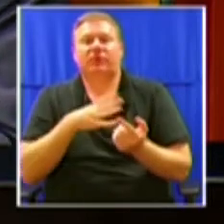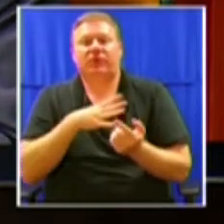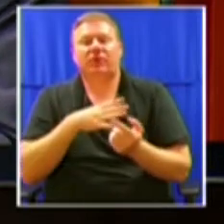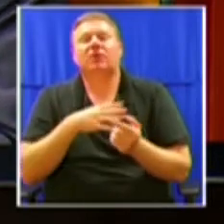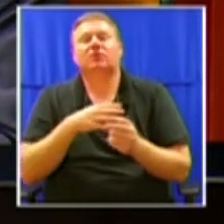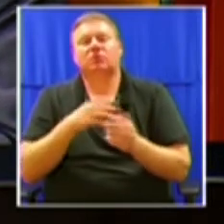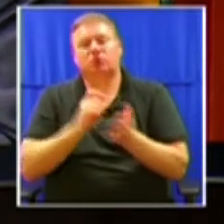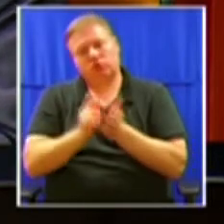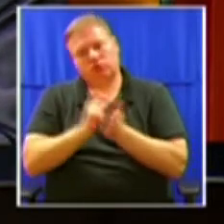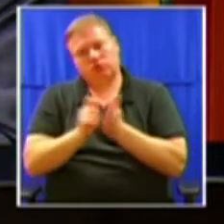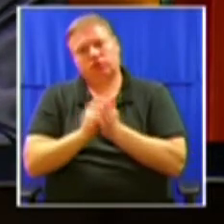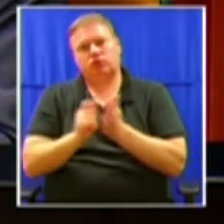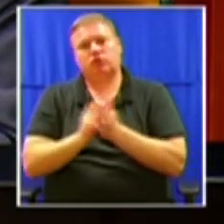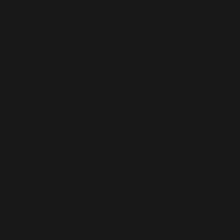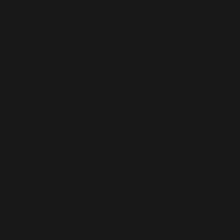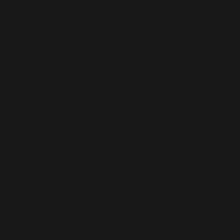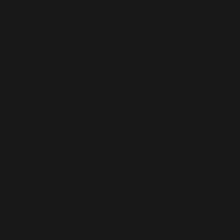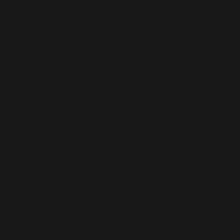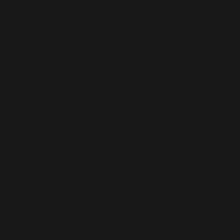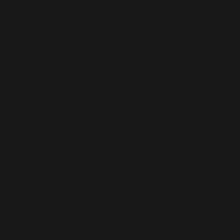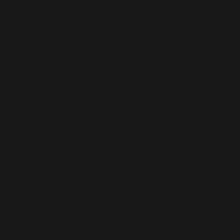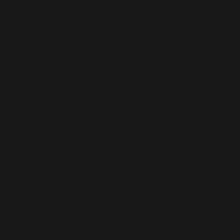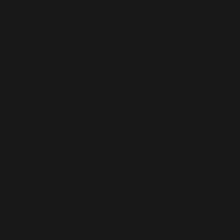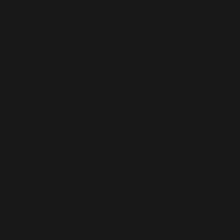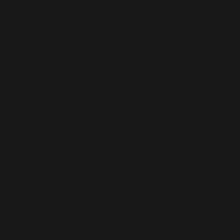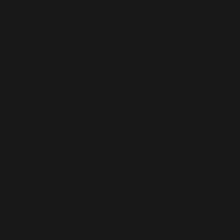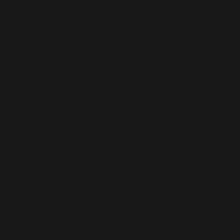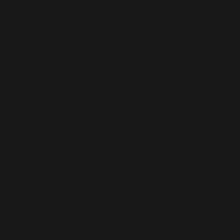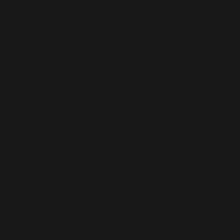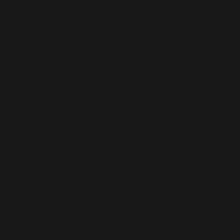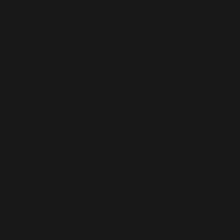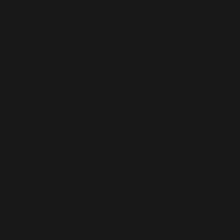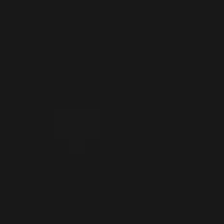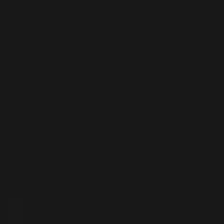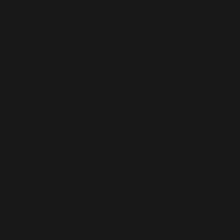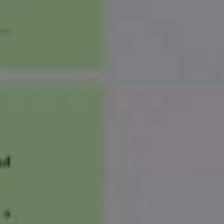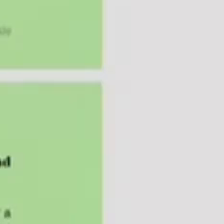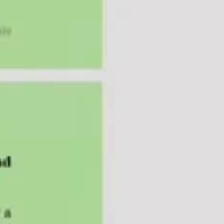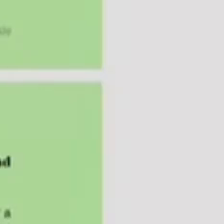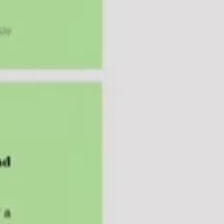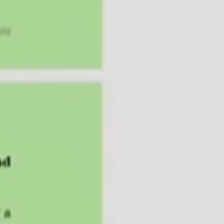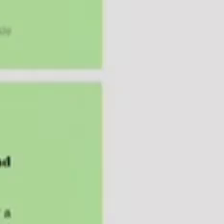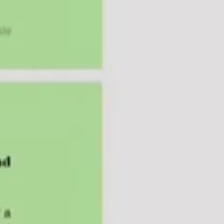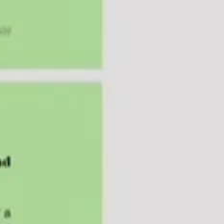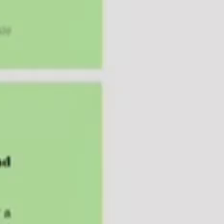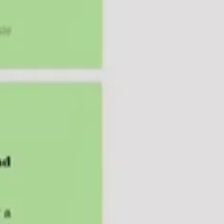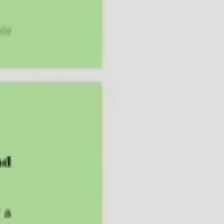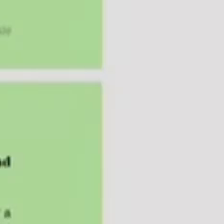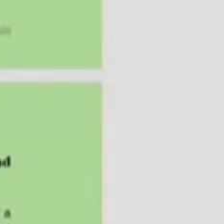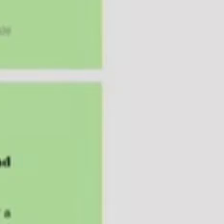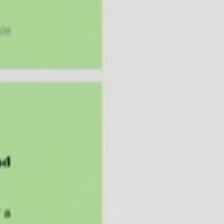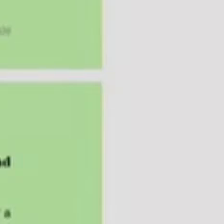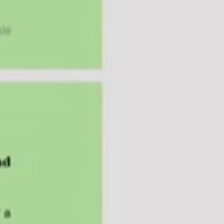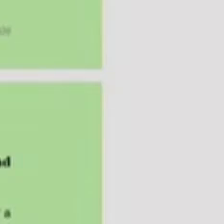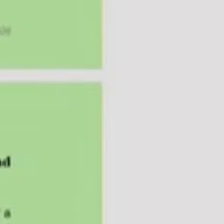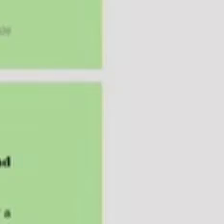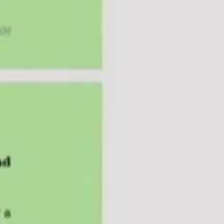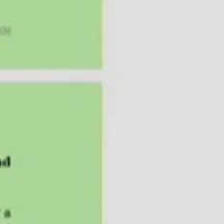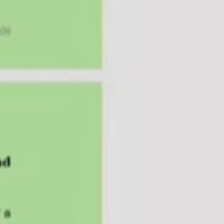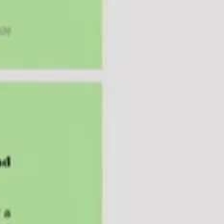Question number 557 has been asked by the Honourable Sheikh Imam to the Minister of Police. The Honourable